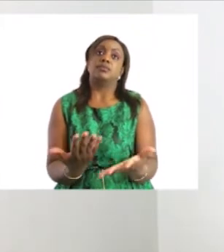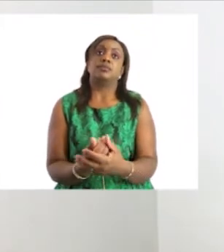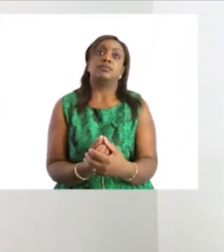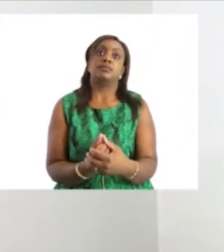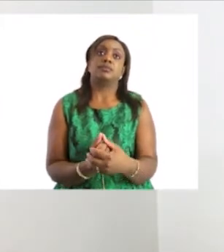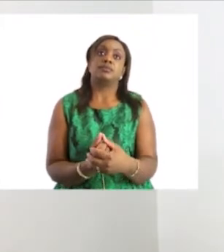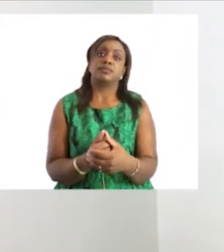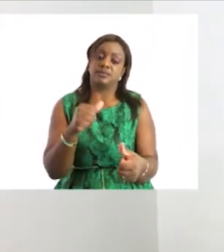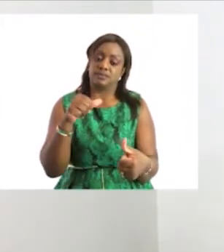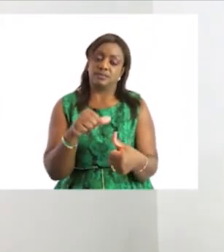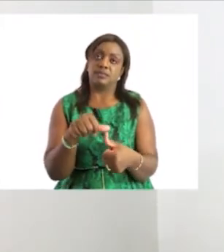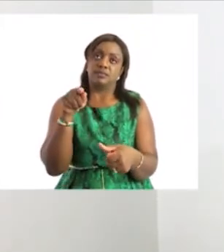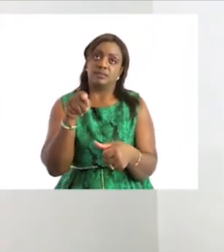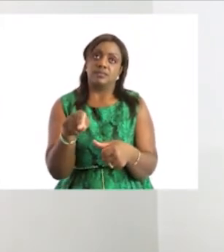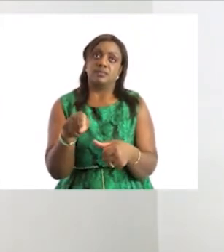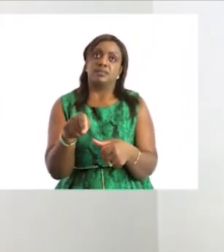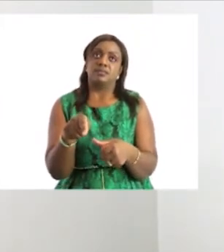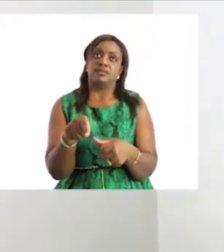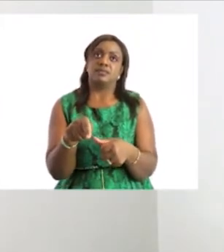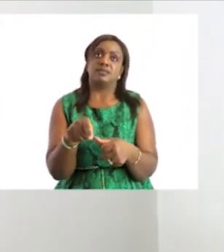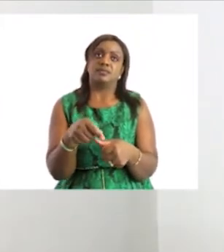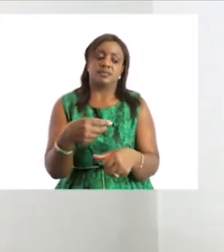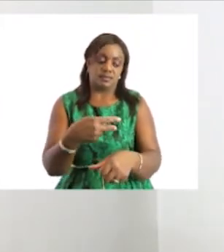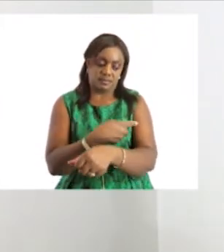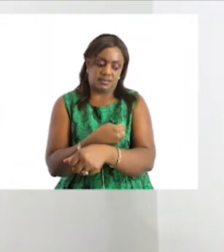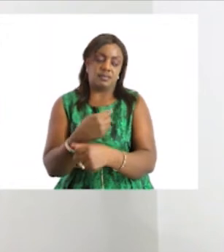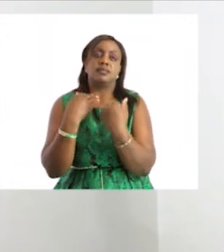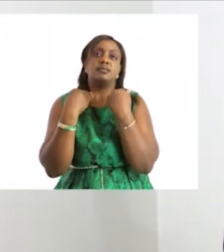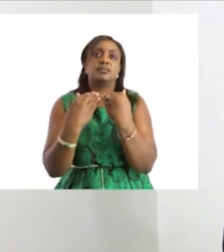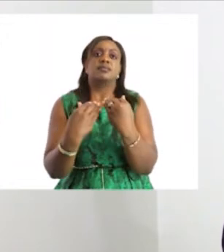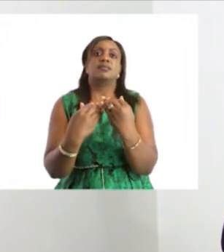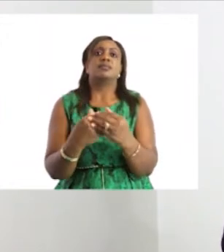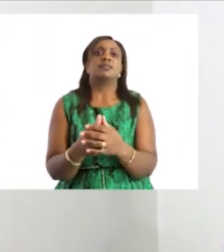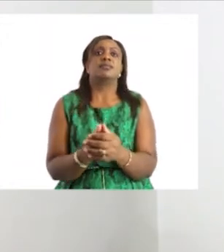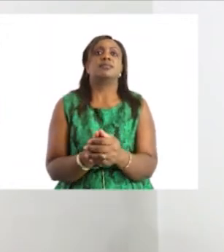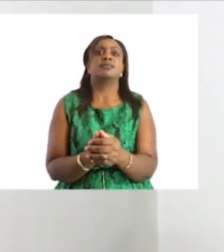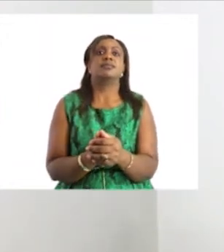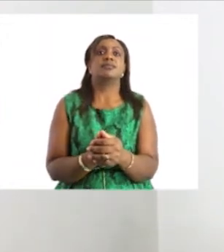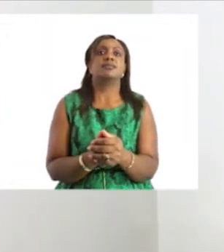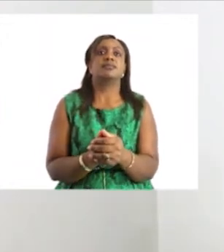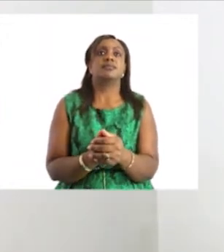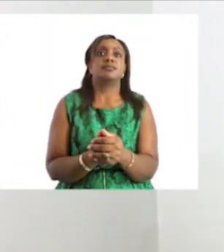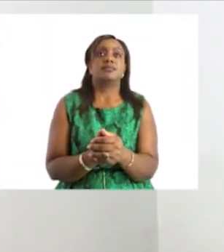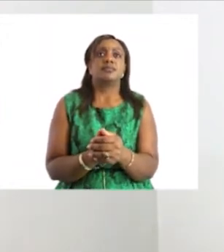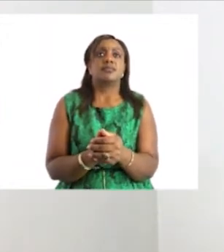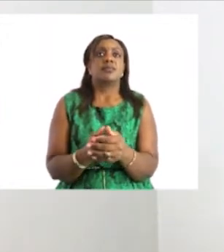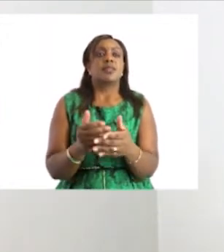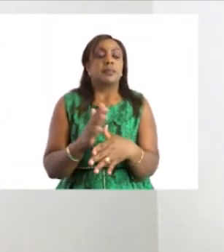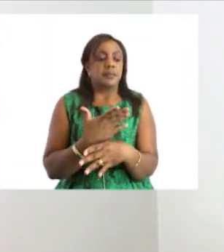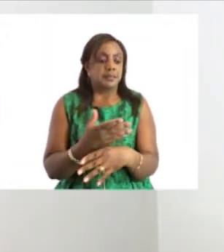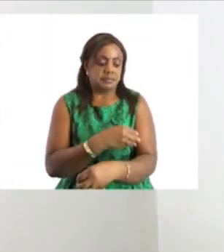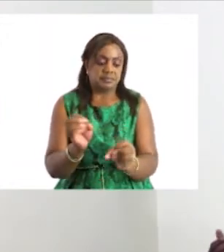are the things that are being spoken of. You see, if we don't get immunized, then we will be infecting